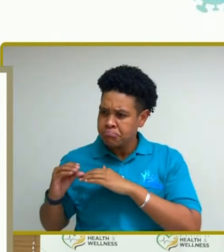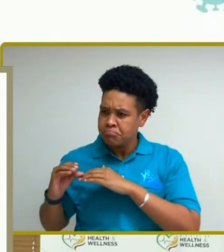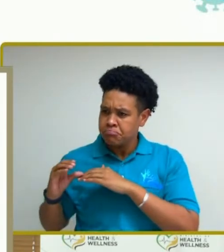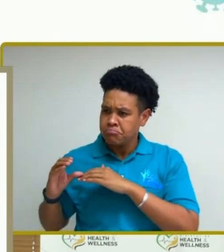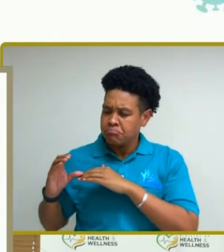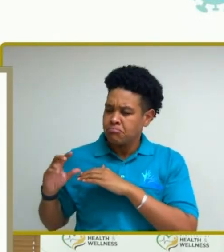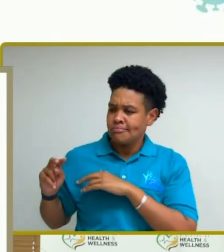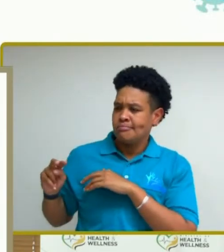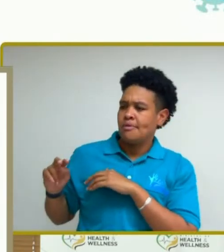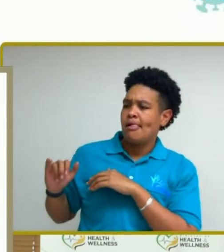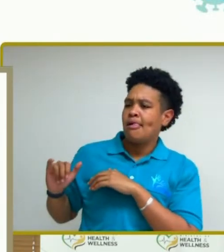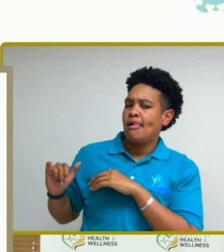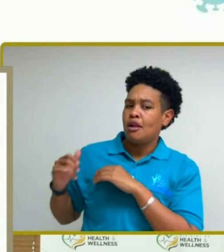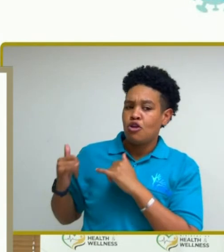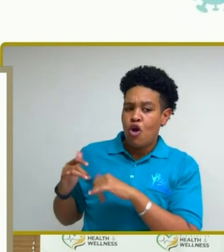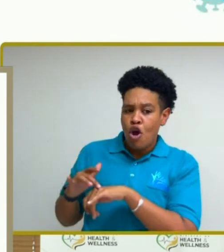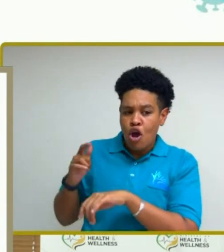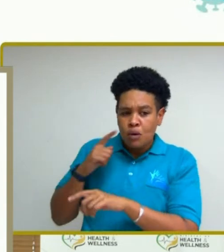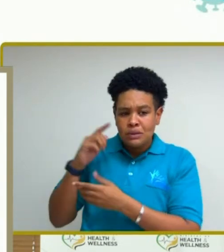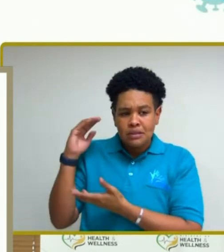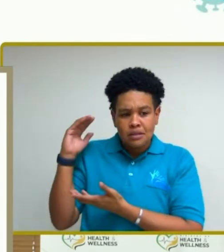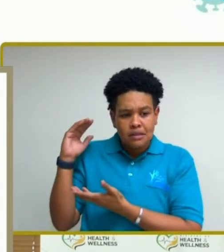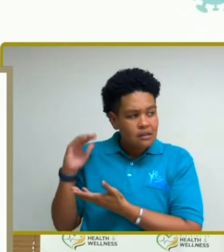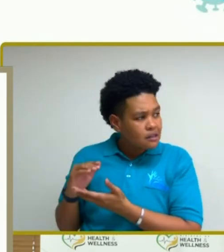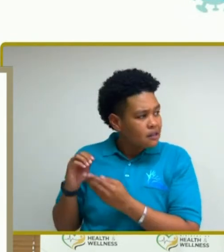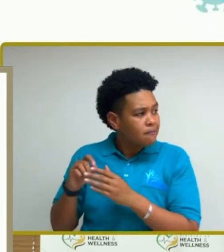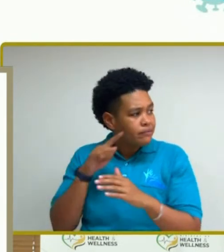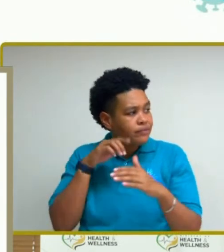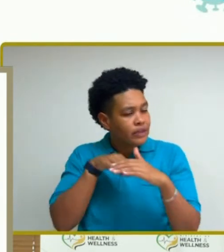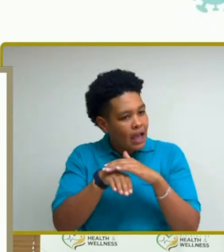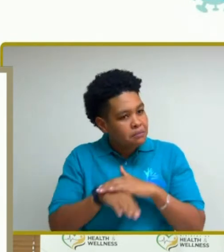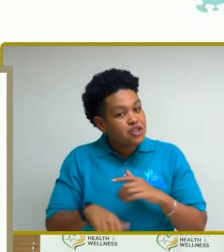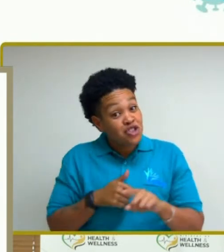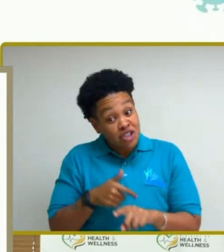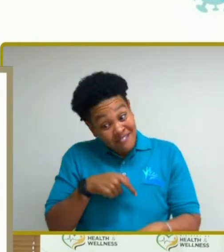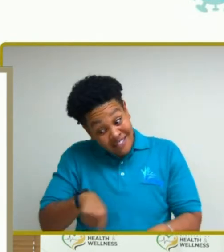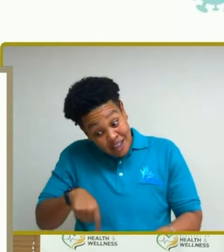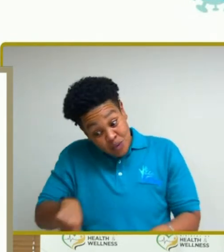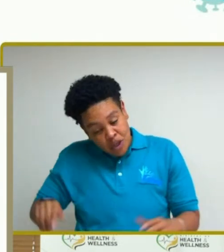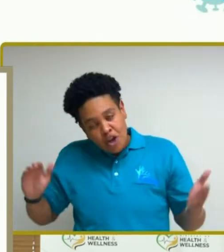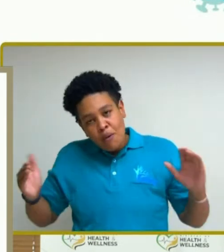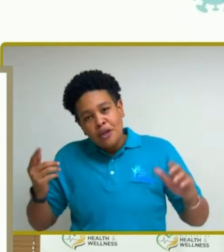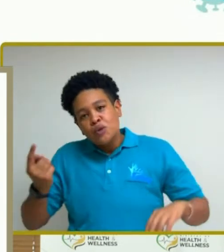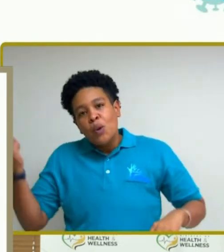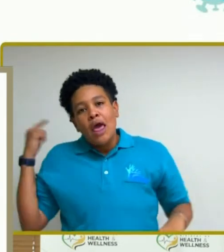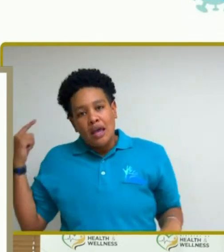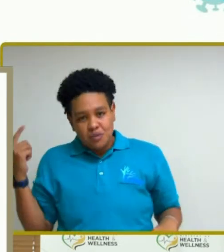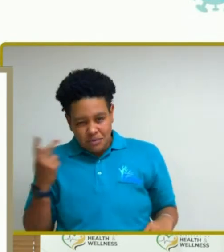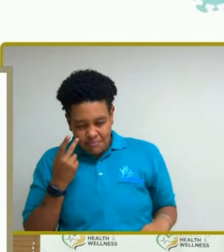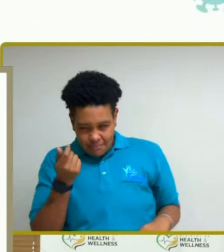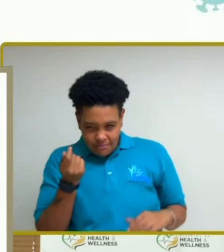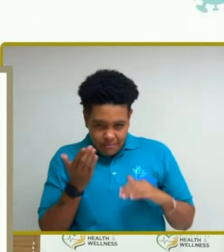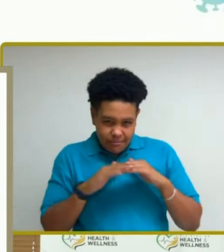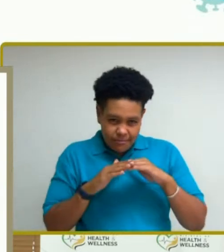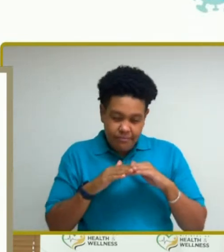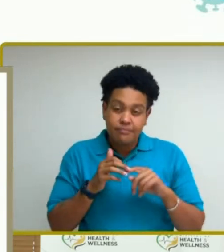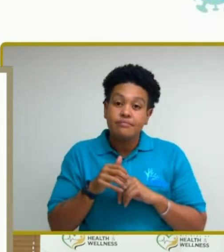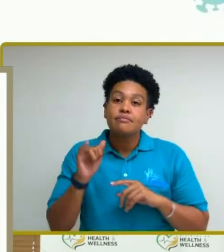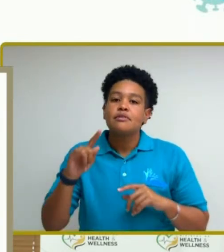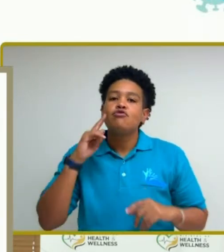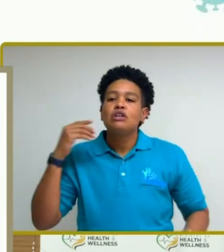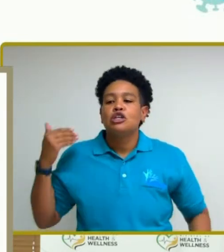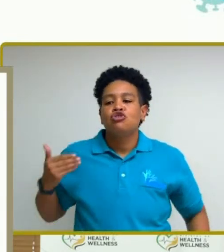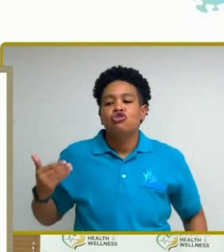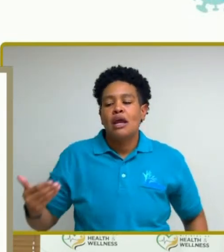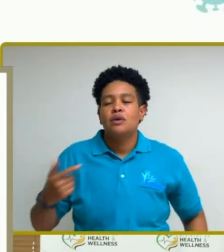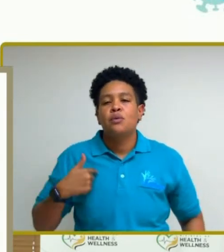very early we are seeing a slight decrease in the admissions over this week compared to last week. And this is a trend that